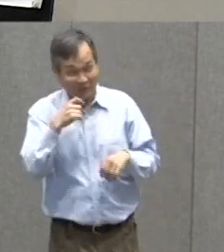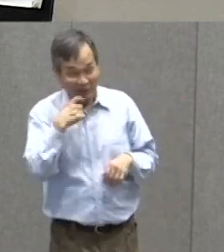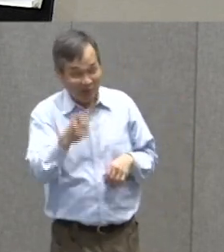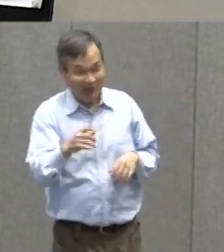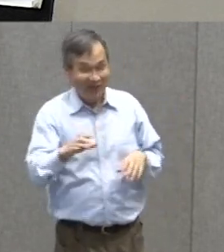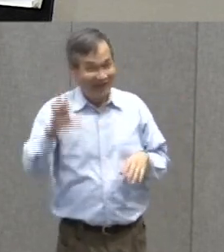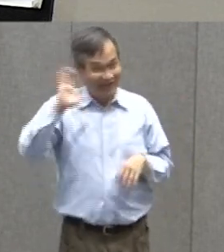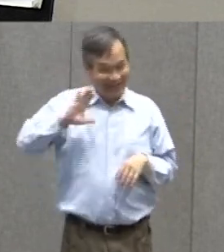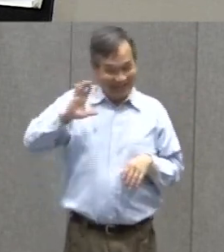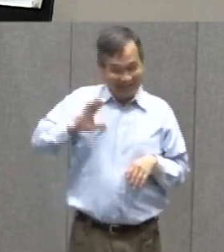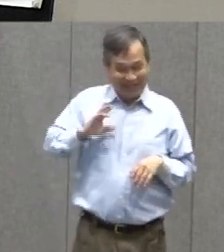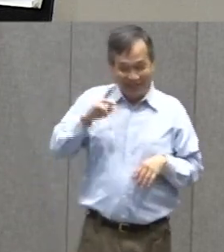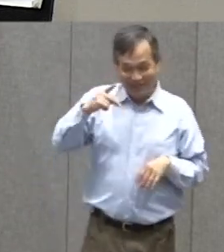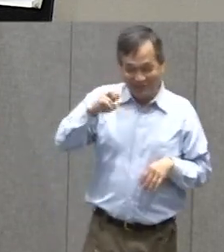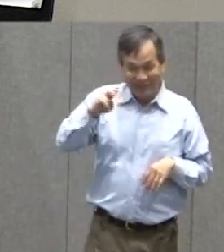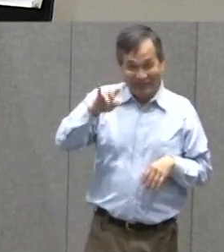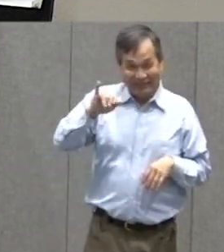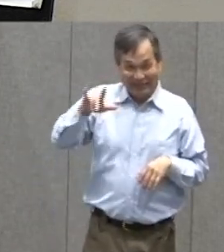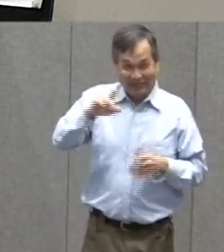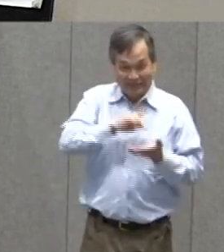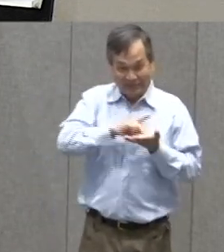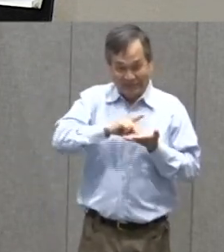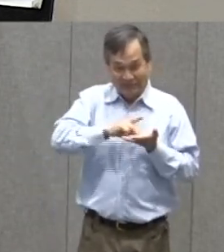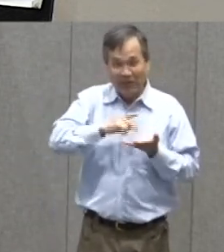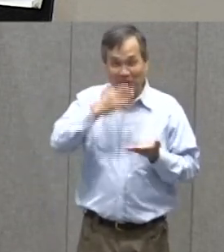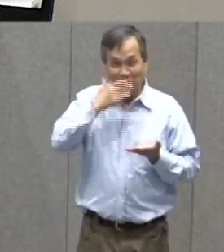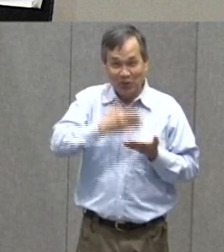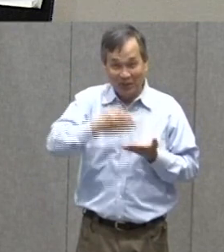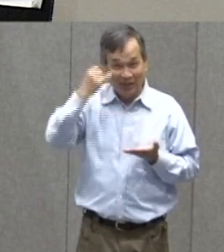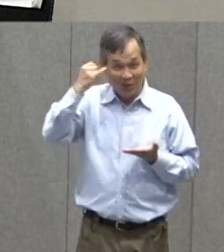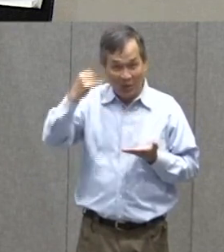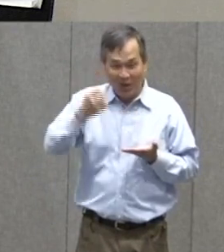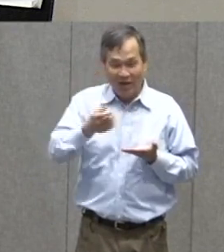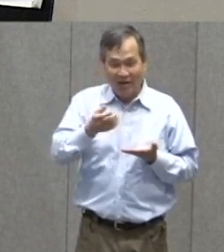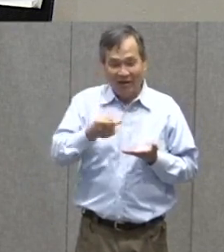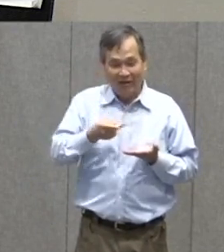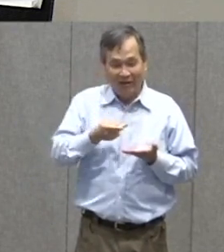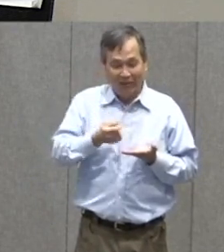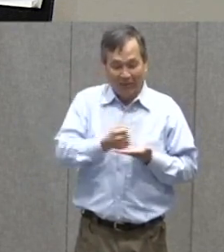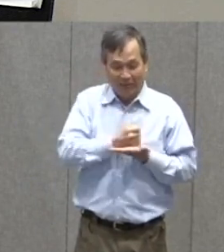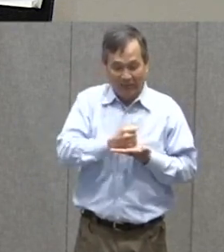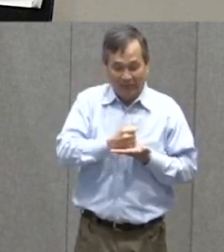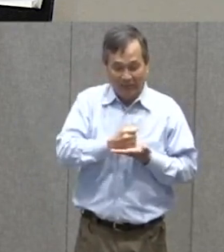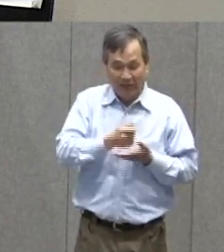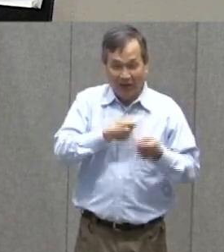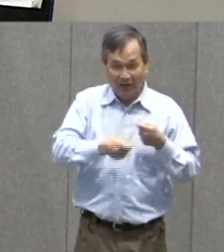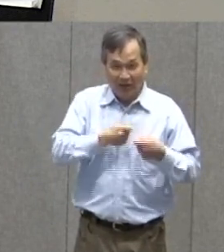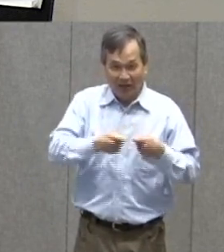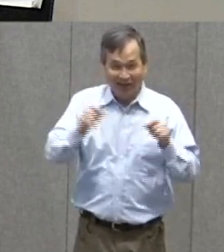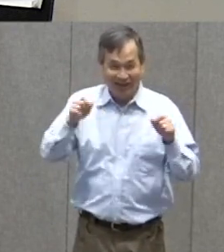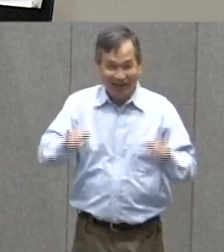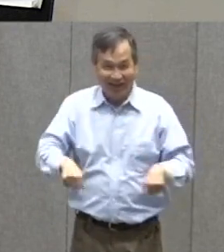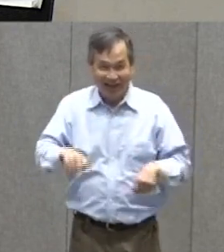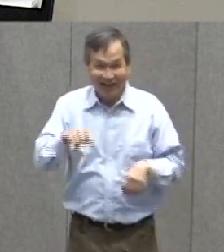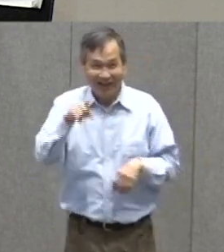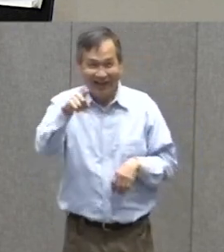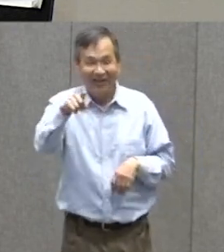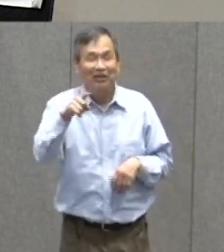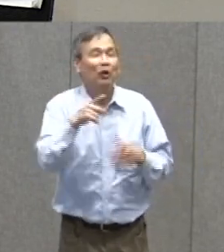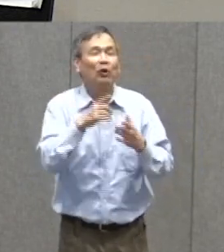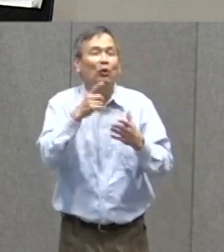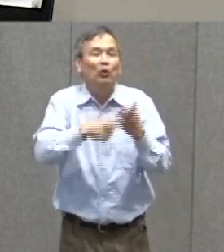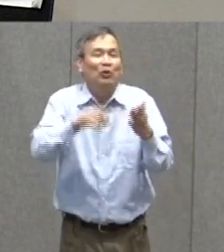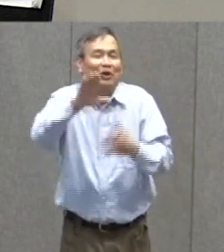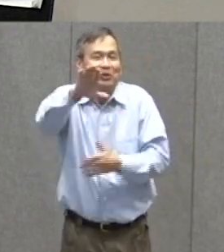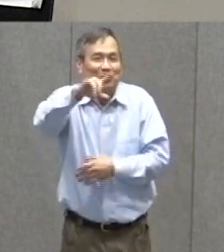asked, pencils are always great because you can always edit, erase whatever you need to, or add to what your questions